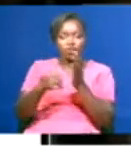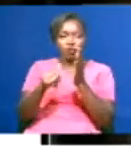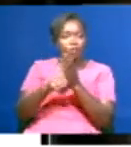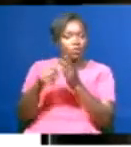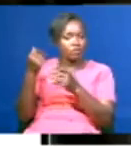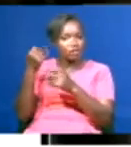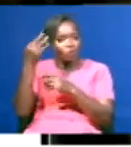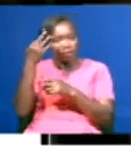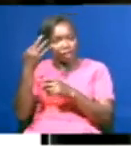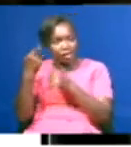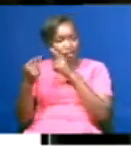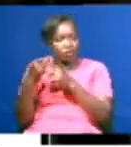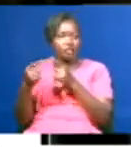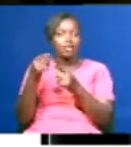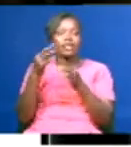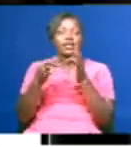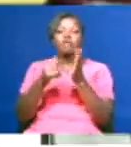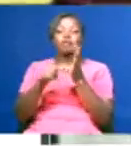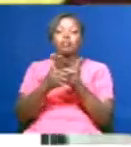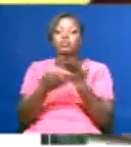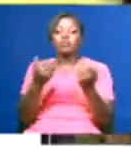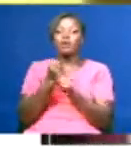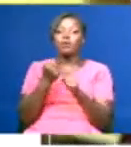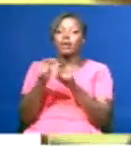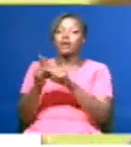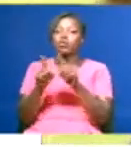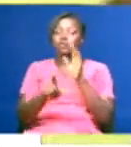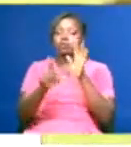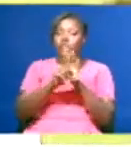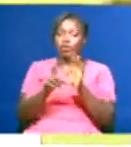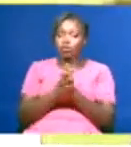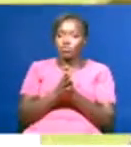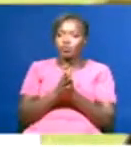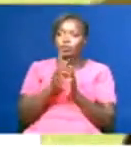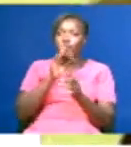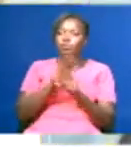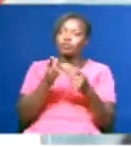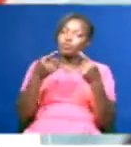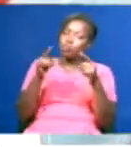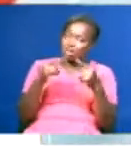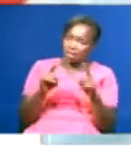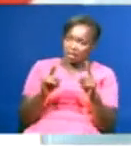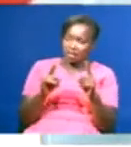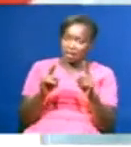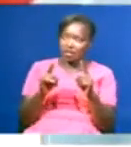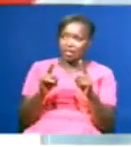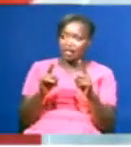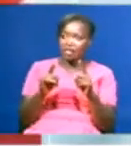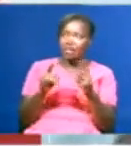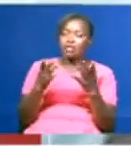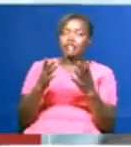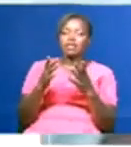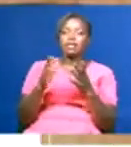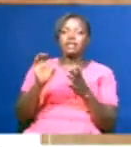there is a problem, let it be dealt with according to the law. Points to succeed Archbishop Eliud Wabukala. What is his view